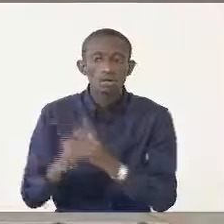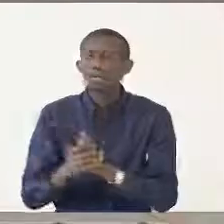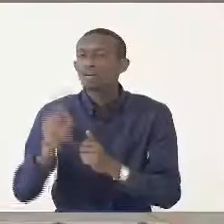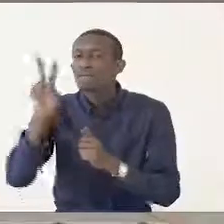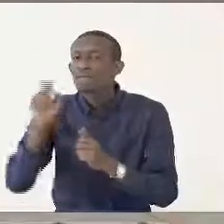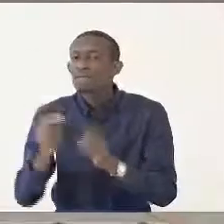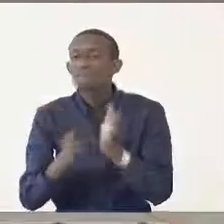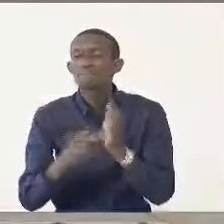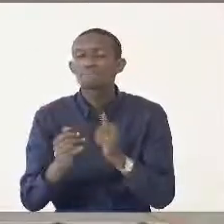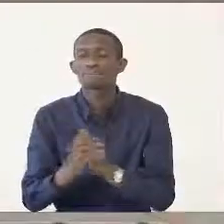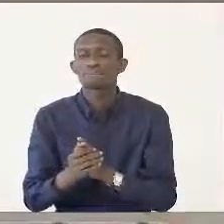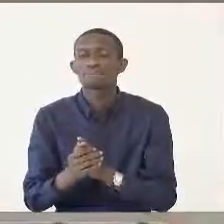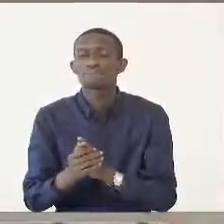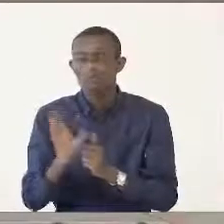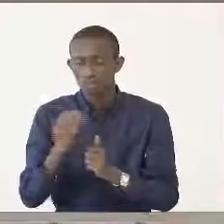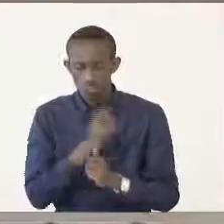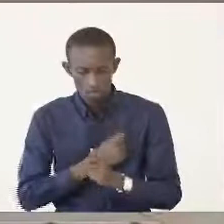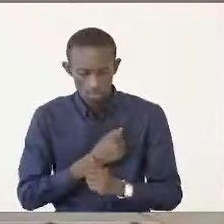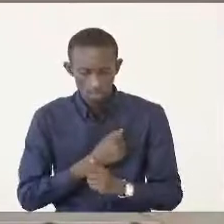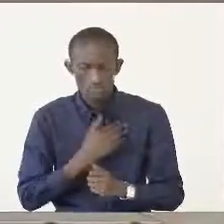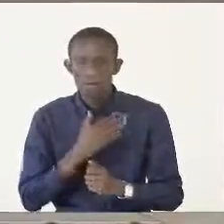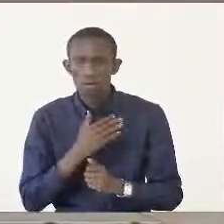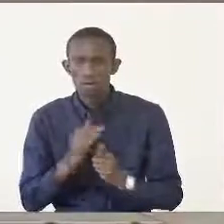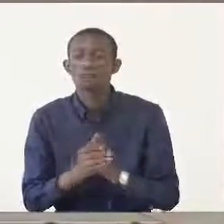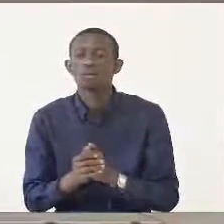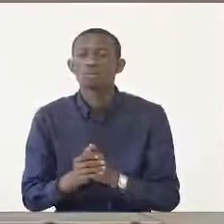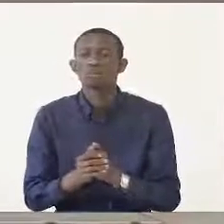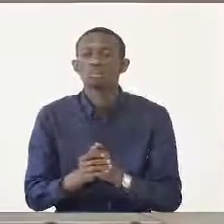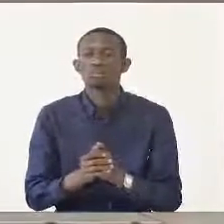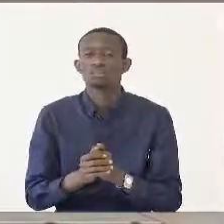to 29, that is